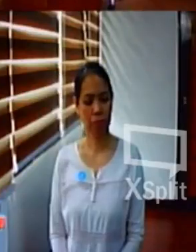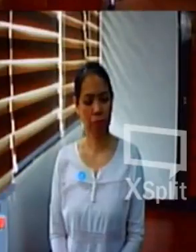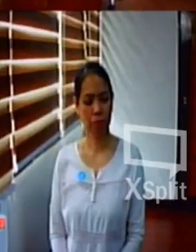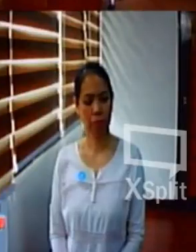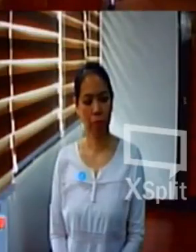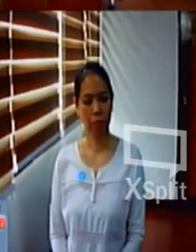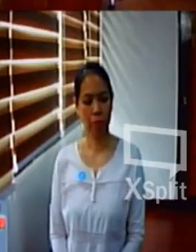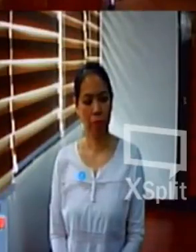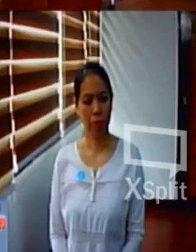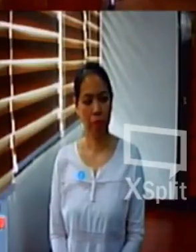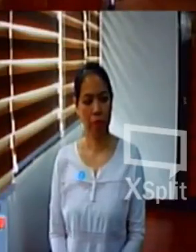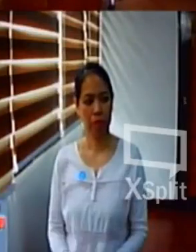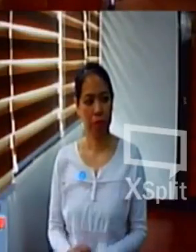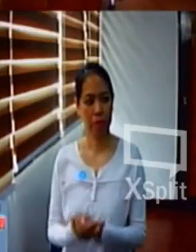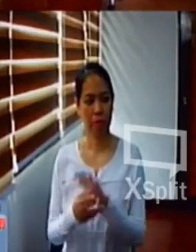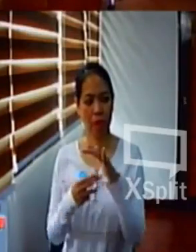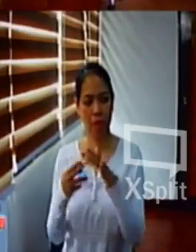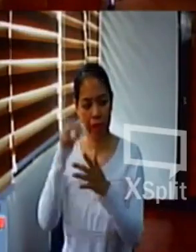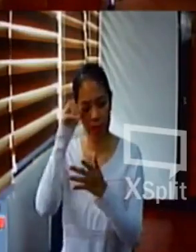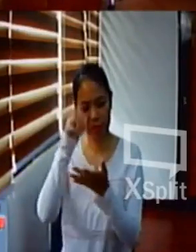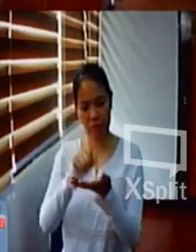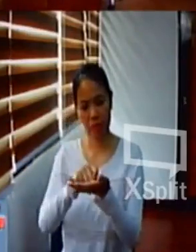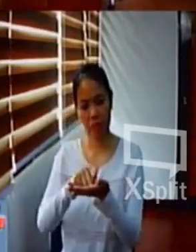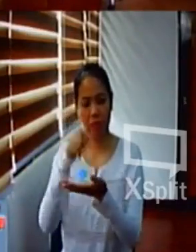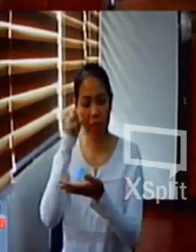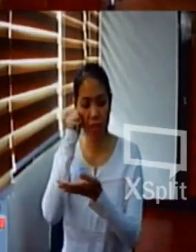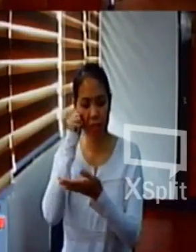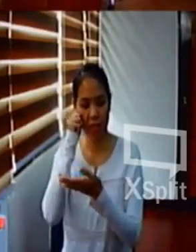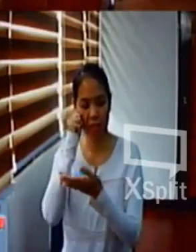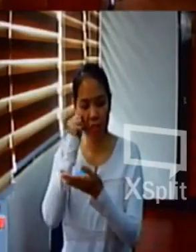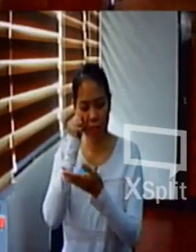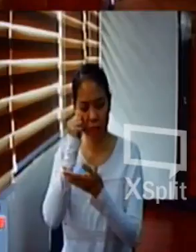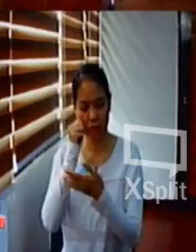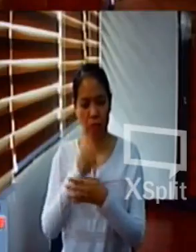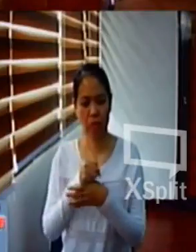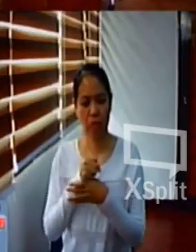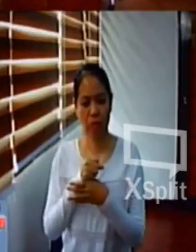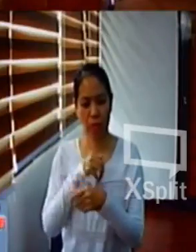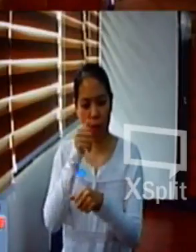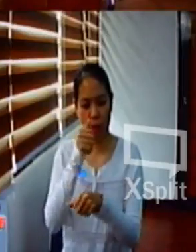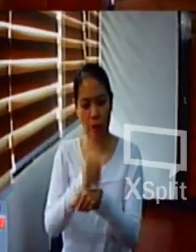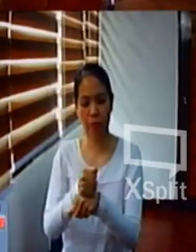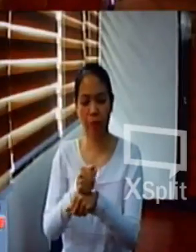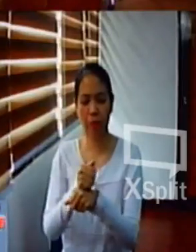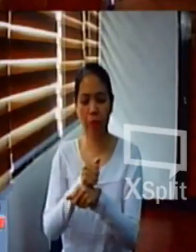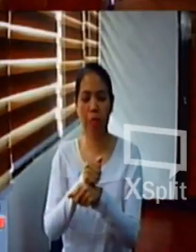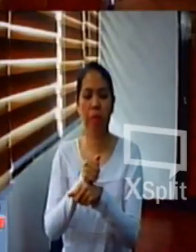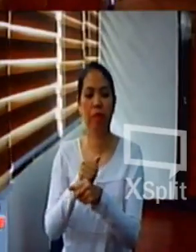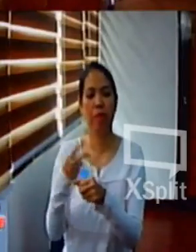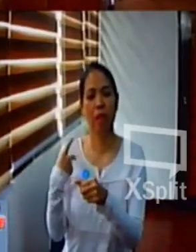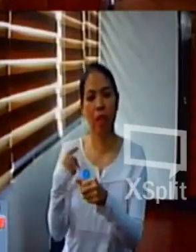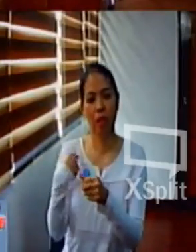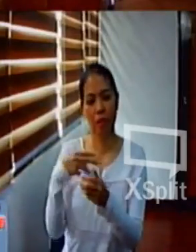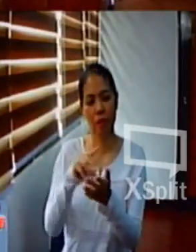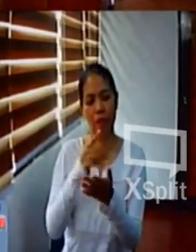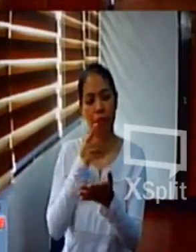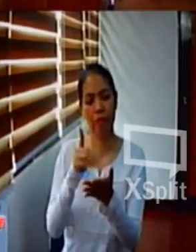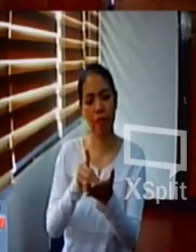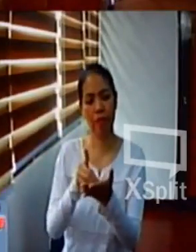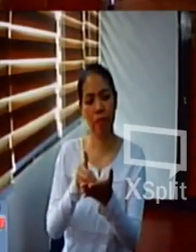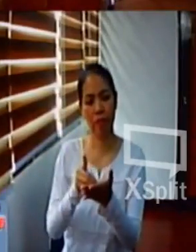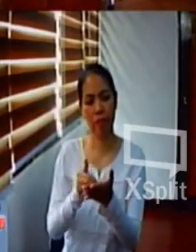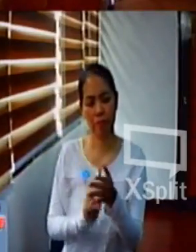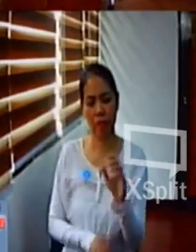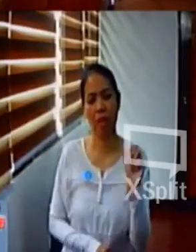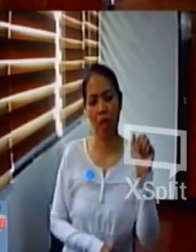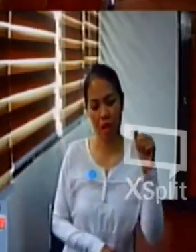Sorry, Yusek Serrano, do you confirm and affirm the contents of these documents? I do confirm